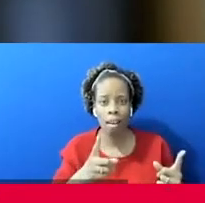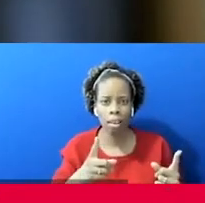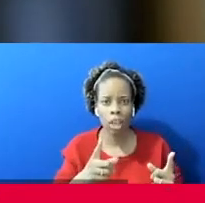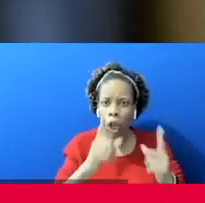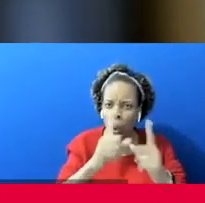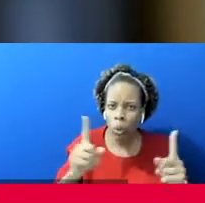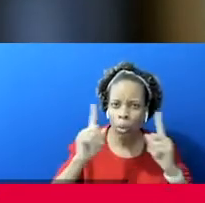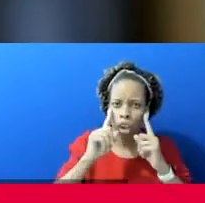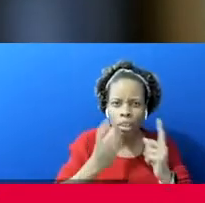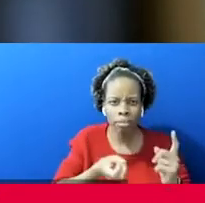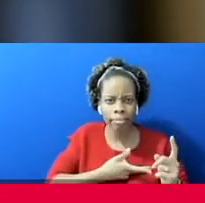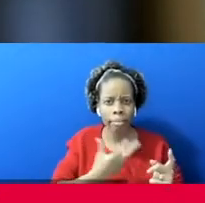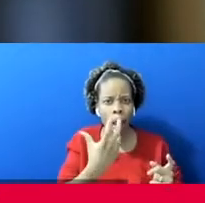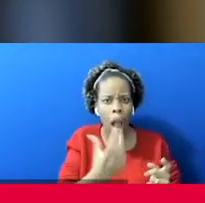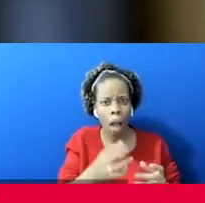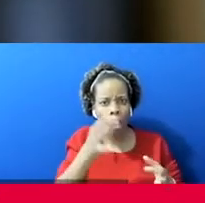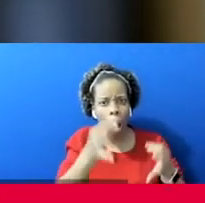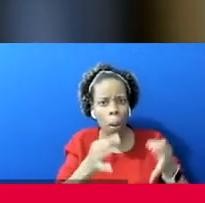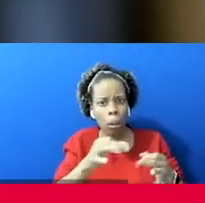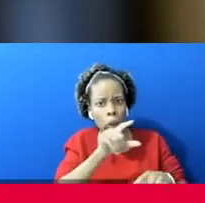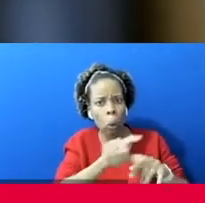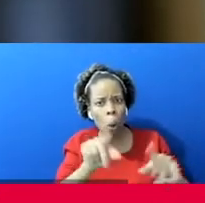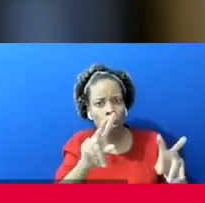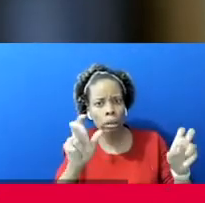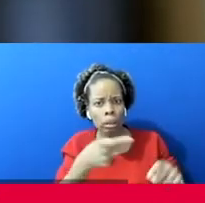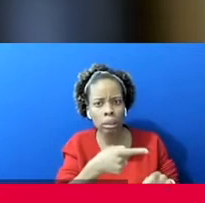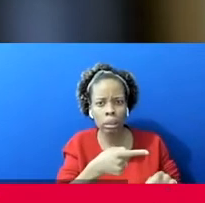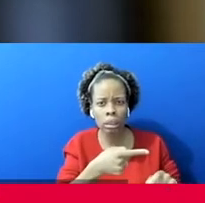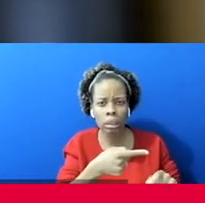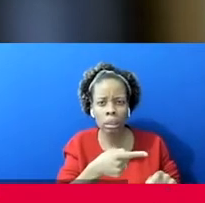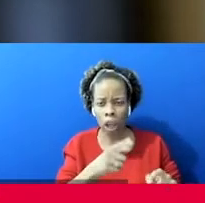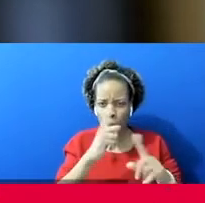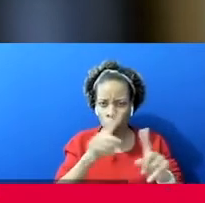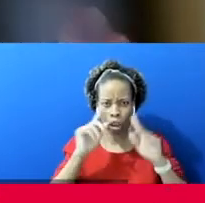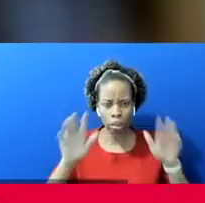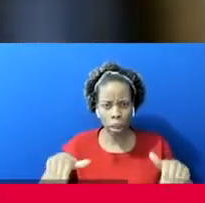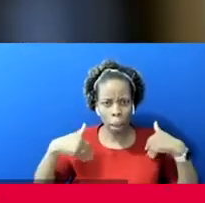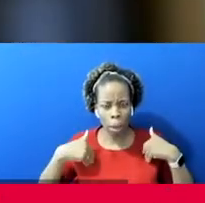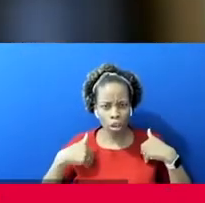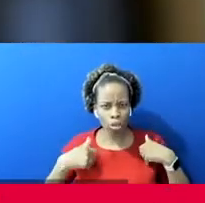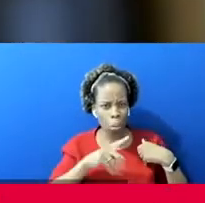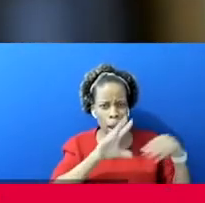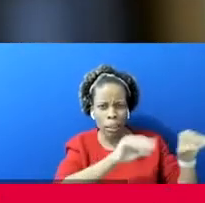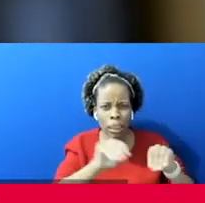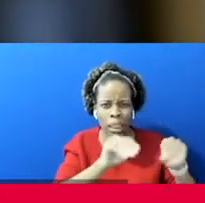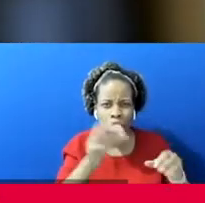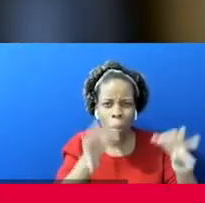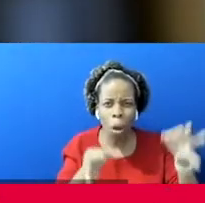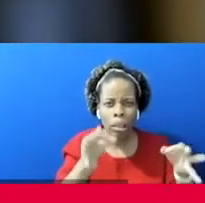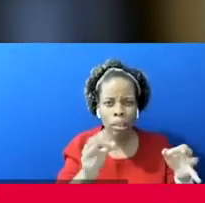courses. So if universities aren't political, why are they teaching politics? So we could get into the minutiae details of